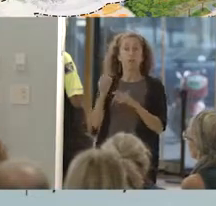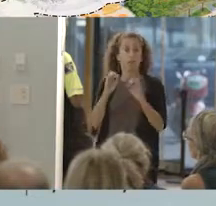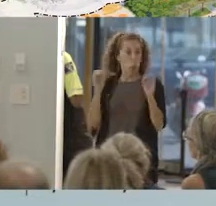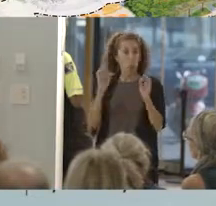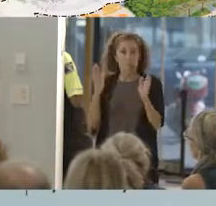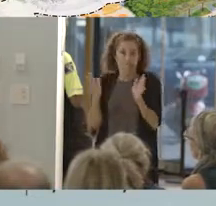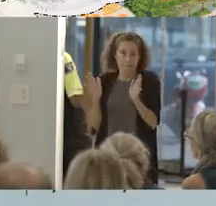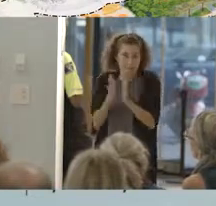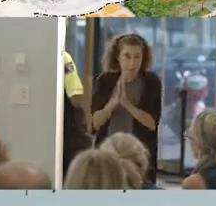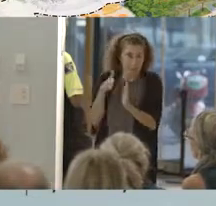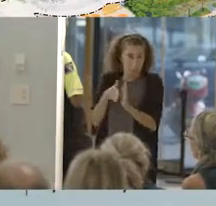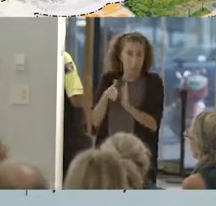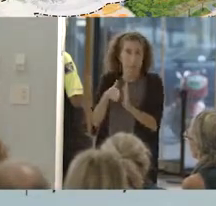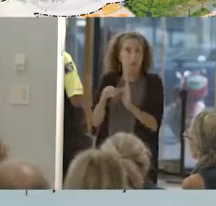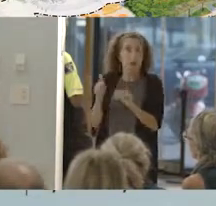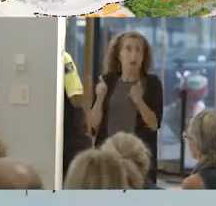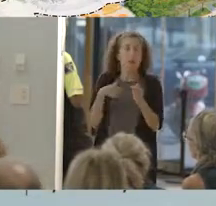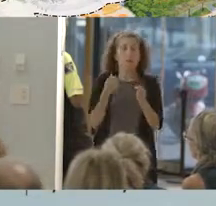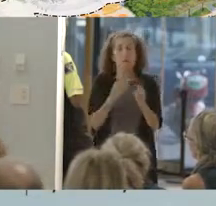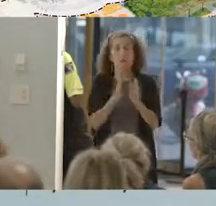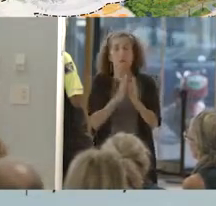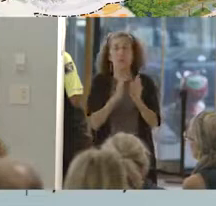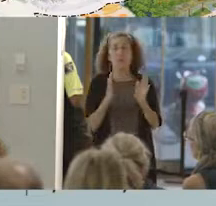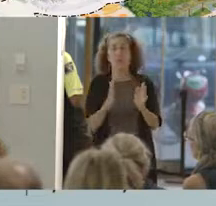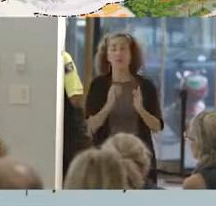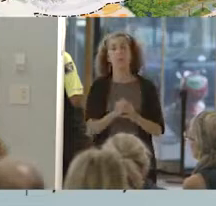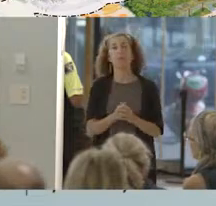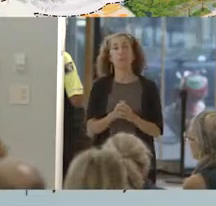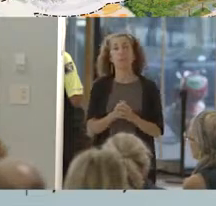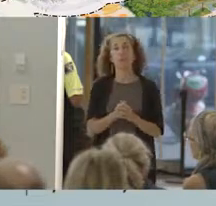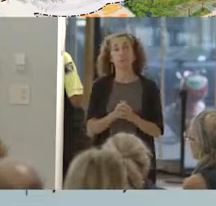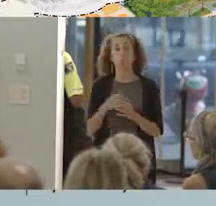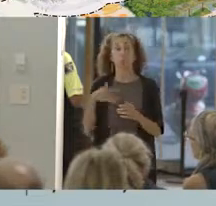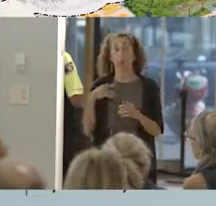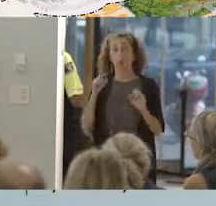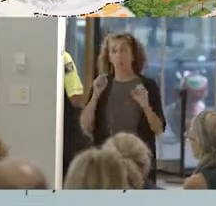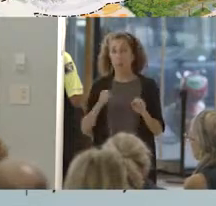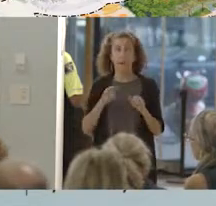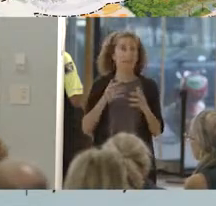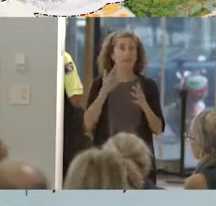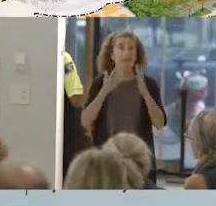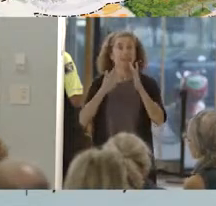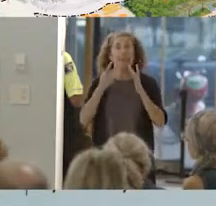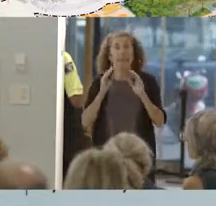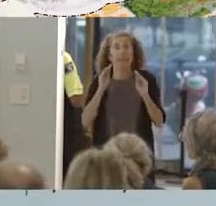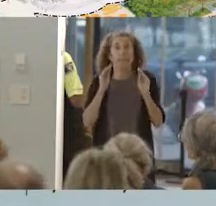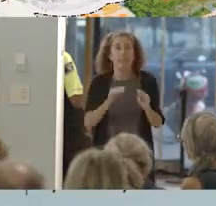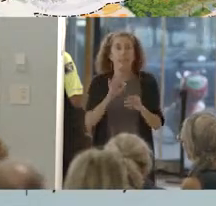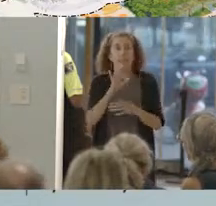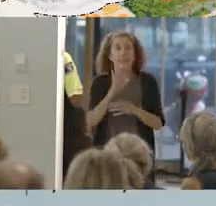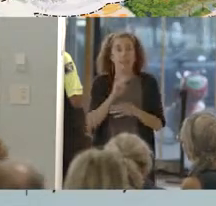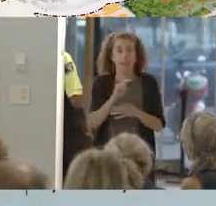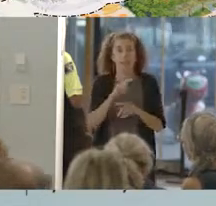platform needs to be reconstructed. In this case, we think that we can fit it. This is going to require further technical study. So